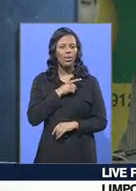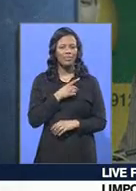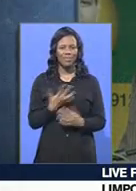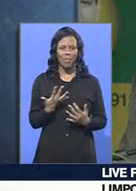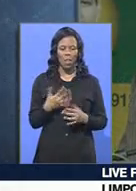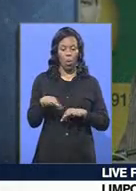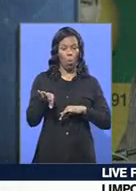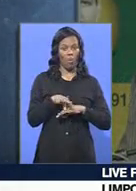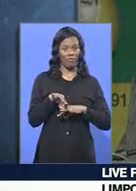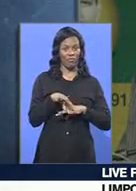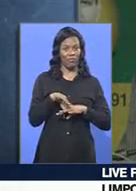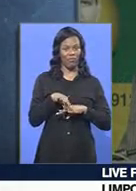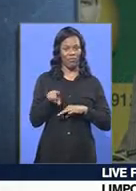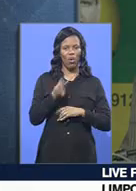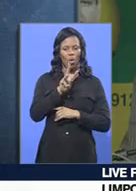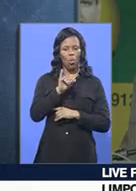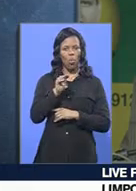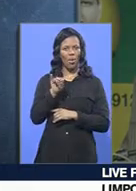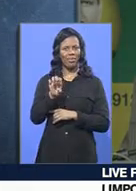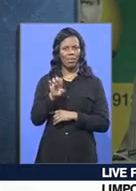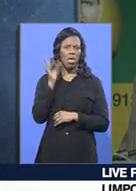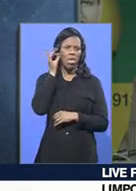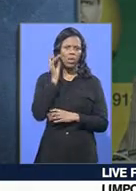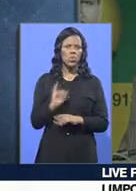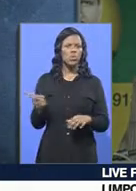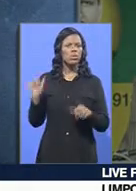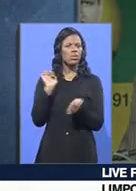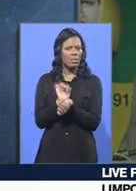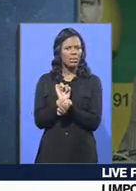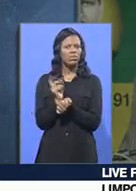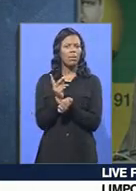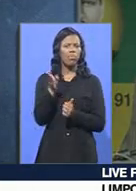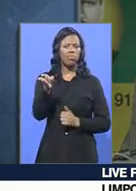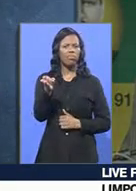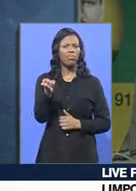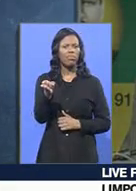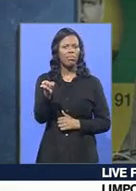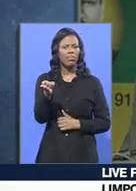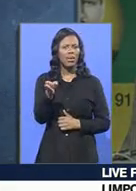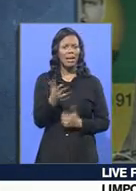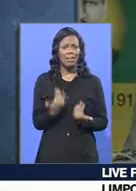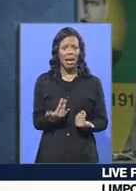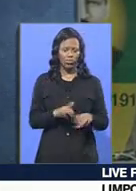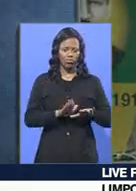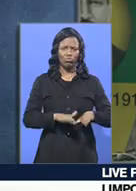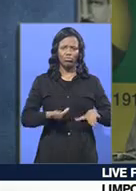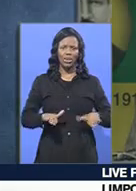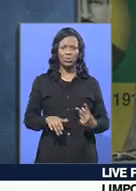wife, Comrade Winnie, was imprisoned, and that his 2 youngest